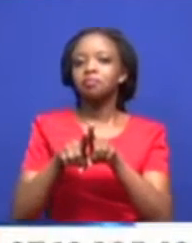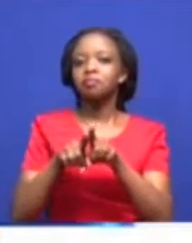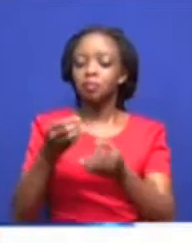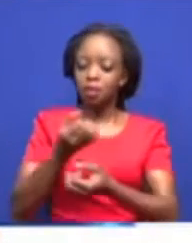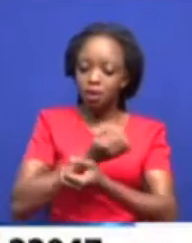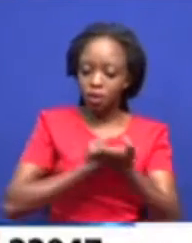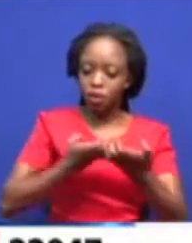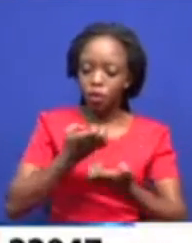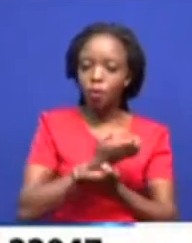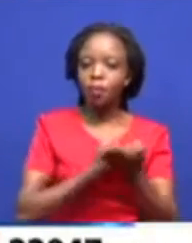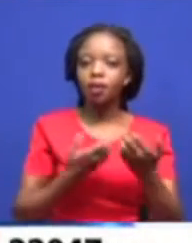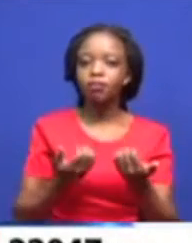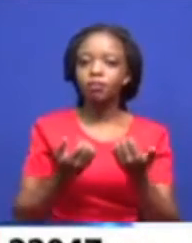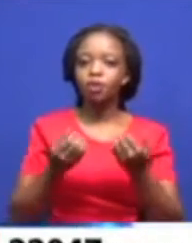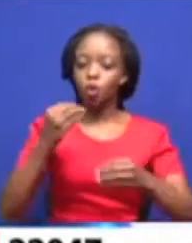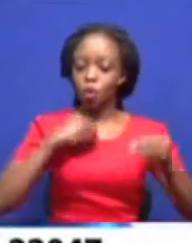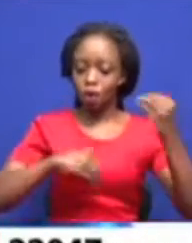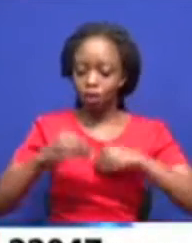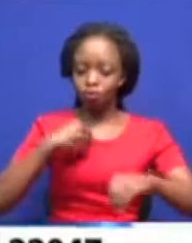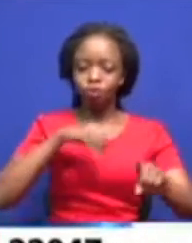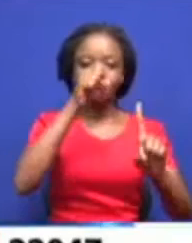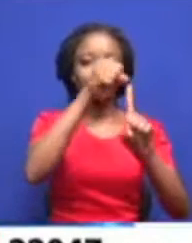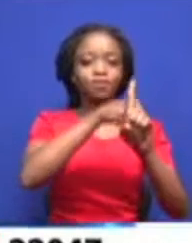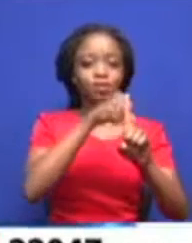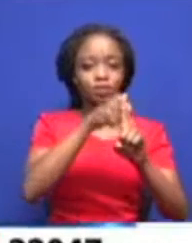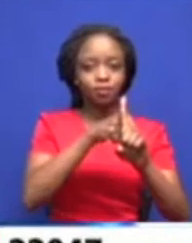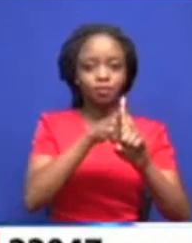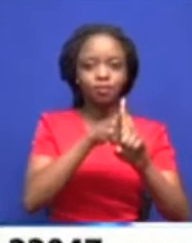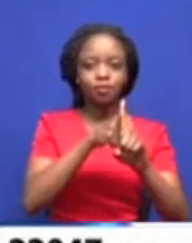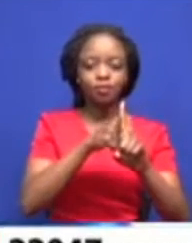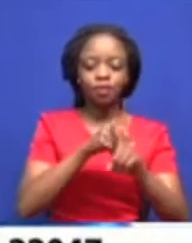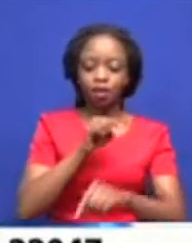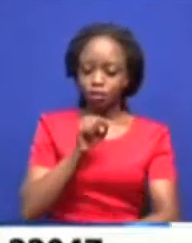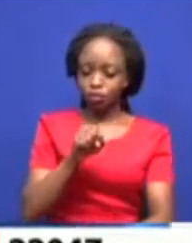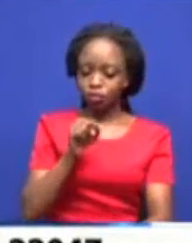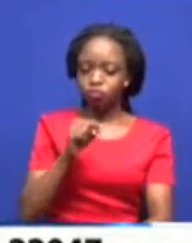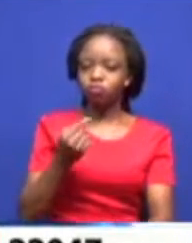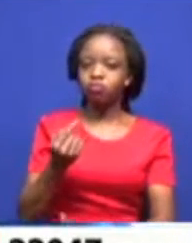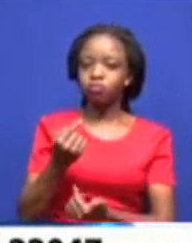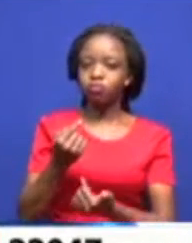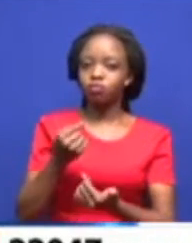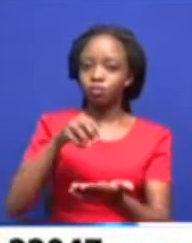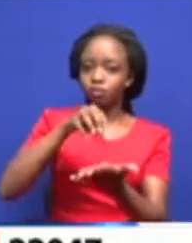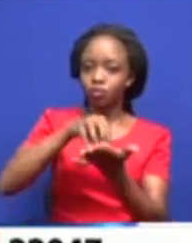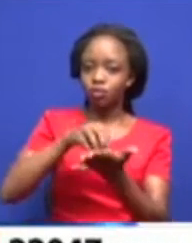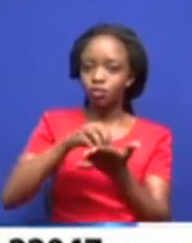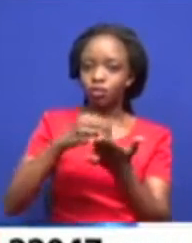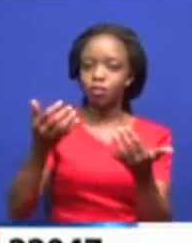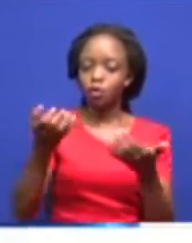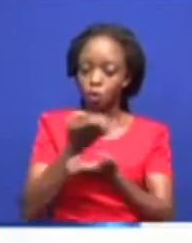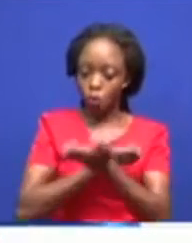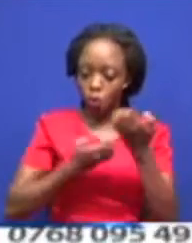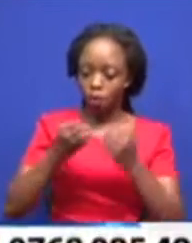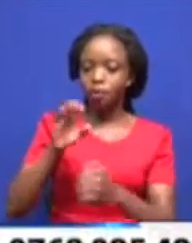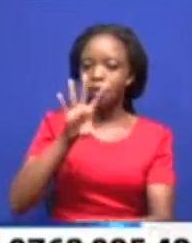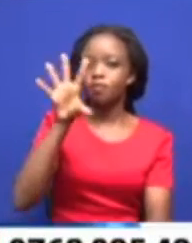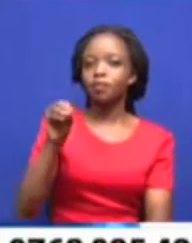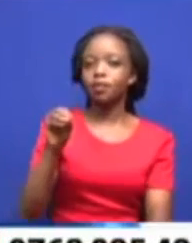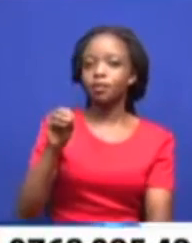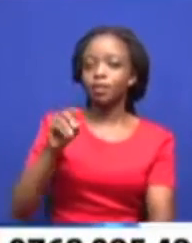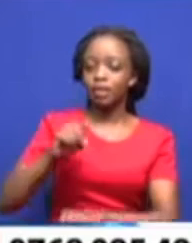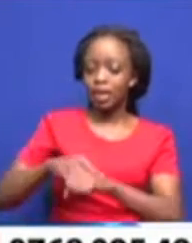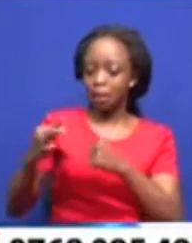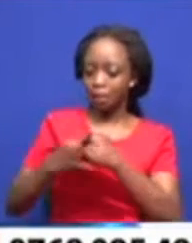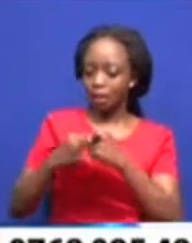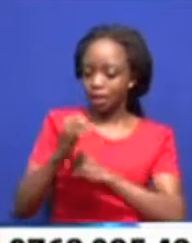economic and anti-corruption fight, you know, in those that's crippling the economy of Africa. So without